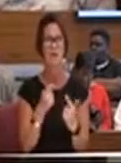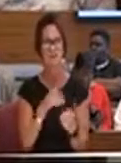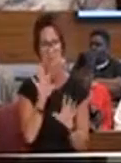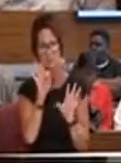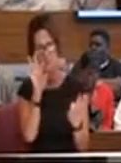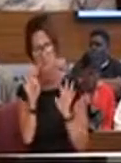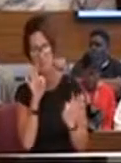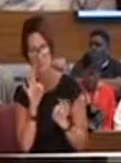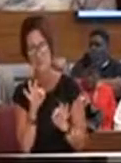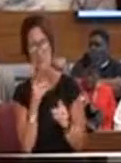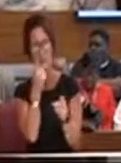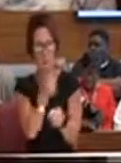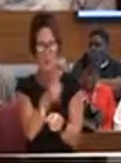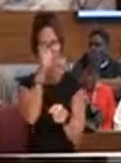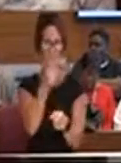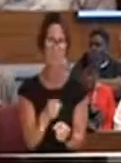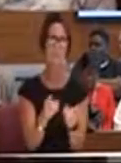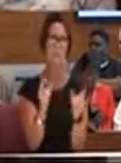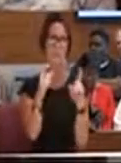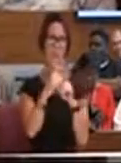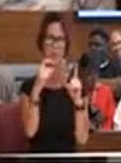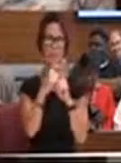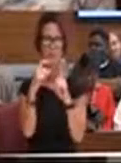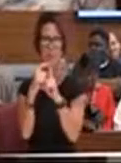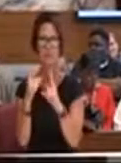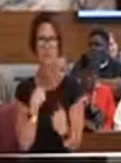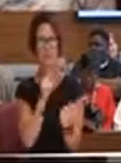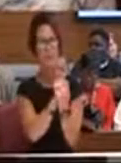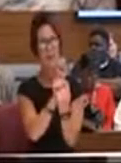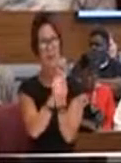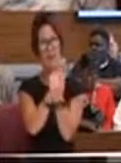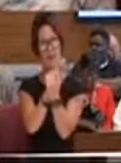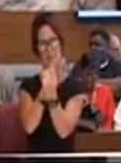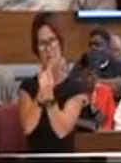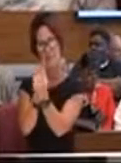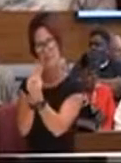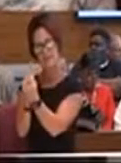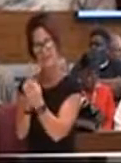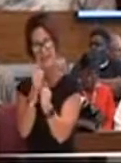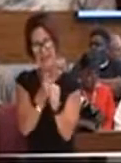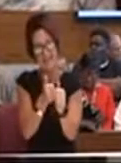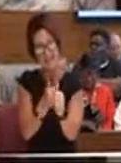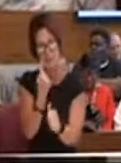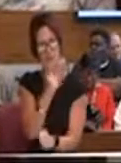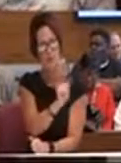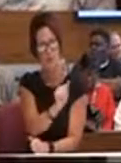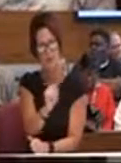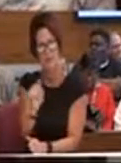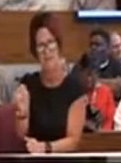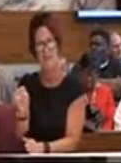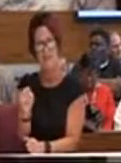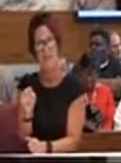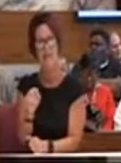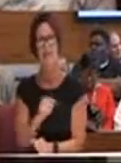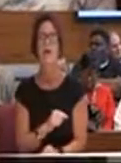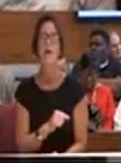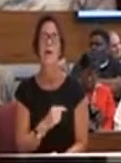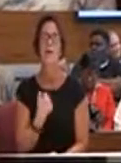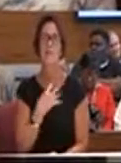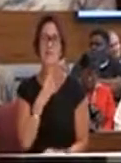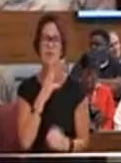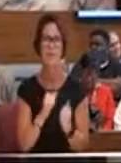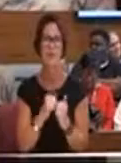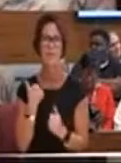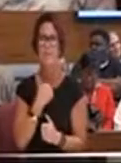ordinance, meeting with every single one of you that would meet with us. We've talked to members of the